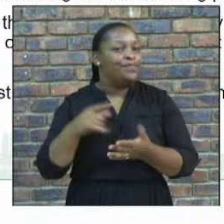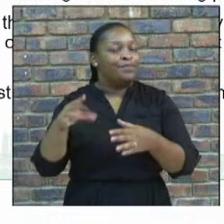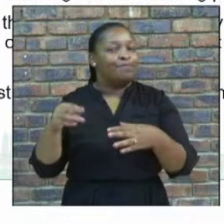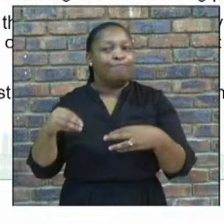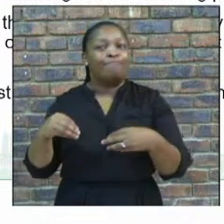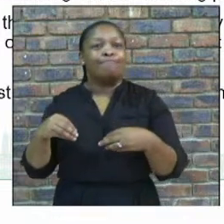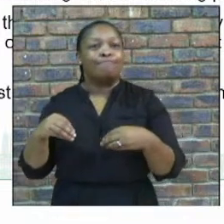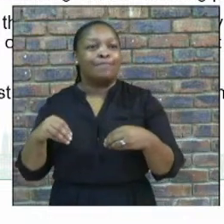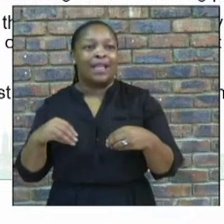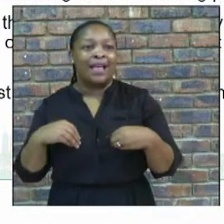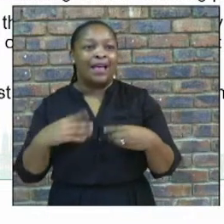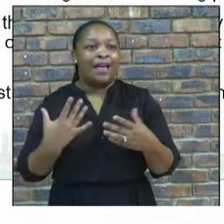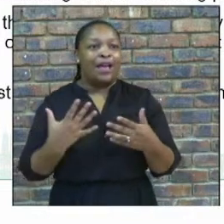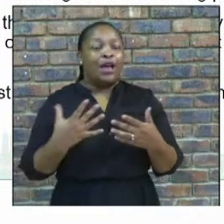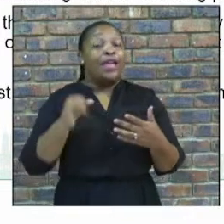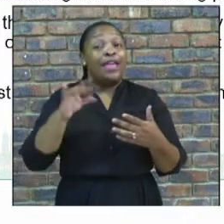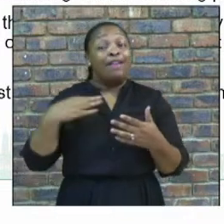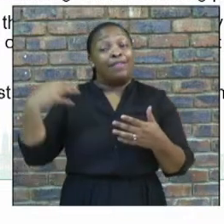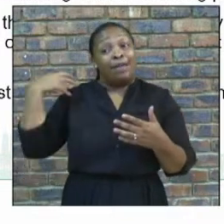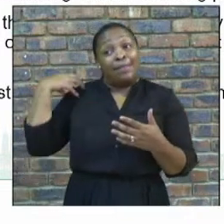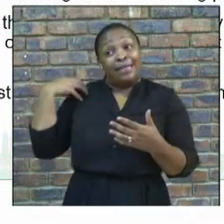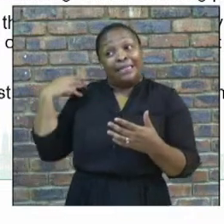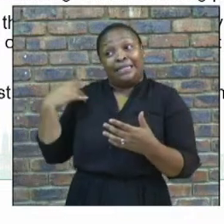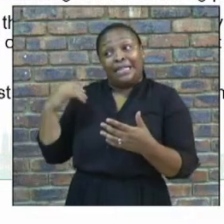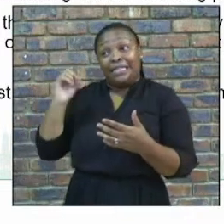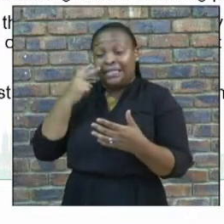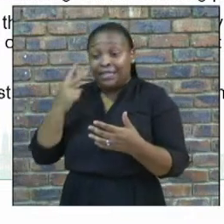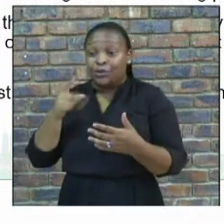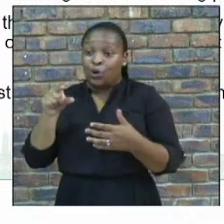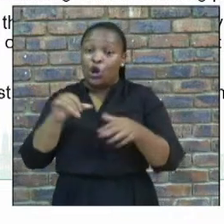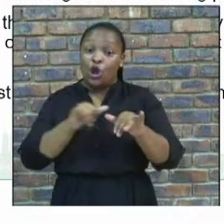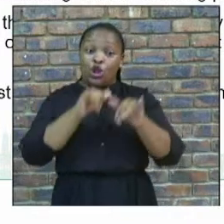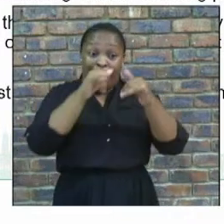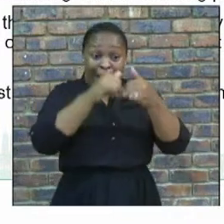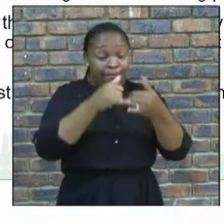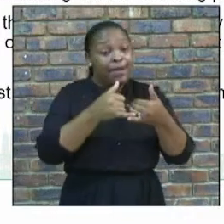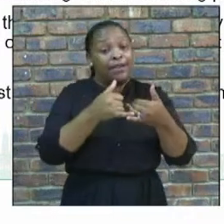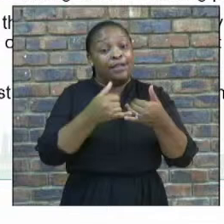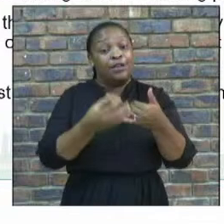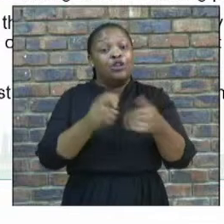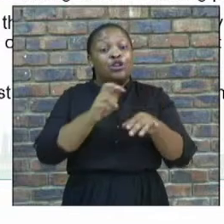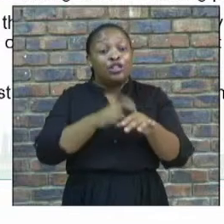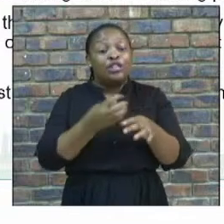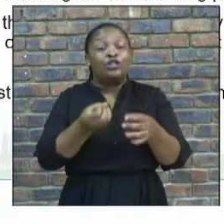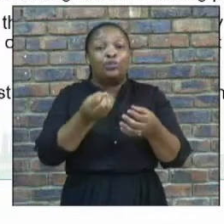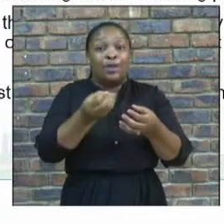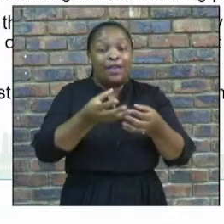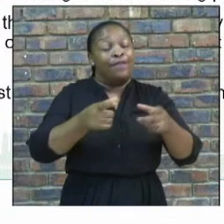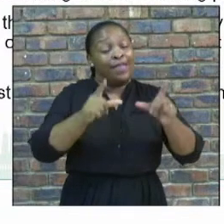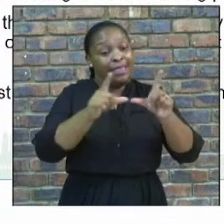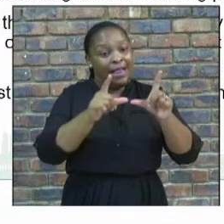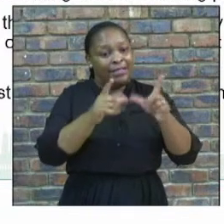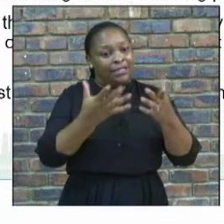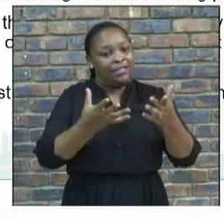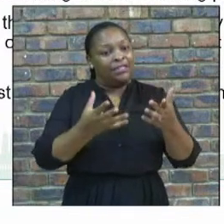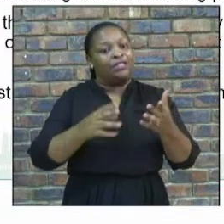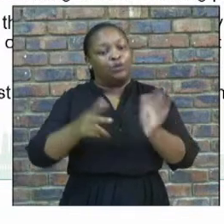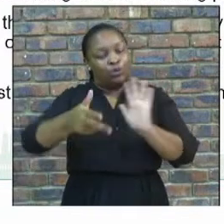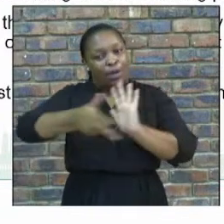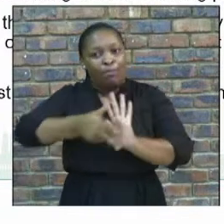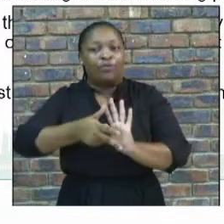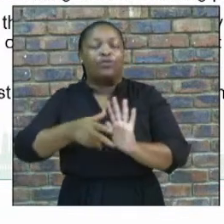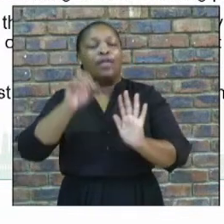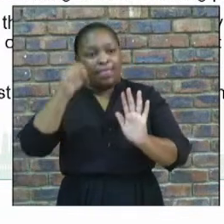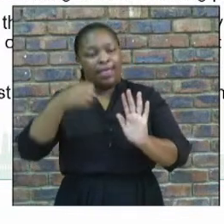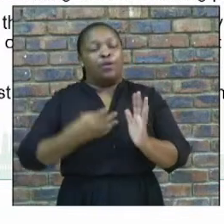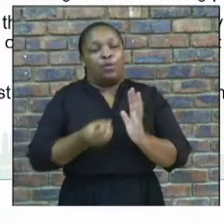exceptions under which the minister may grant petroleum right. You will apply, but there are exceptions that are also